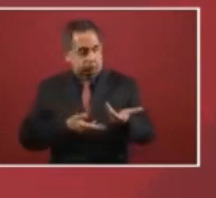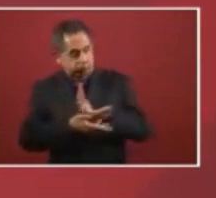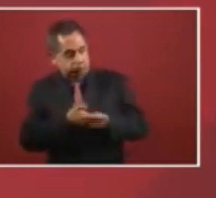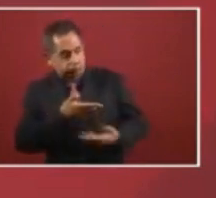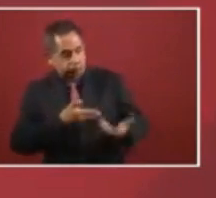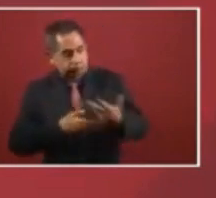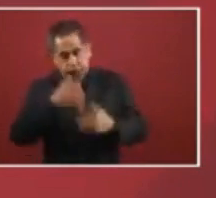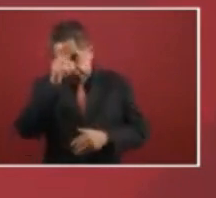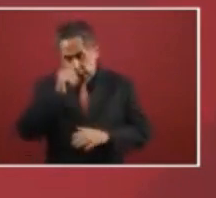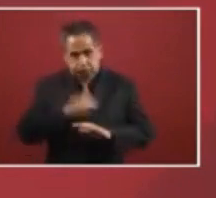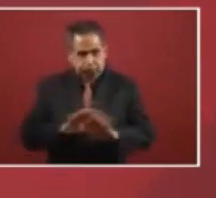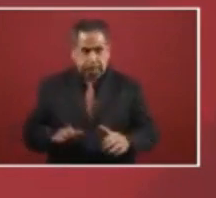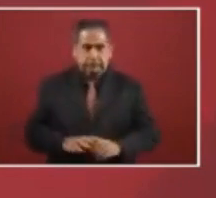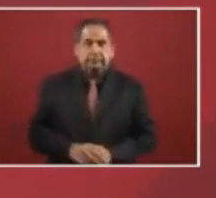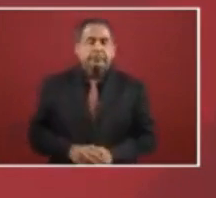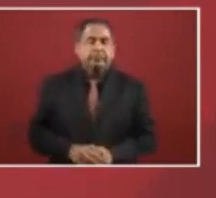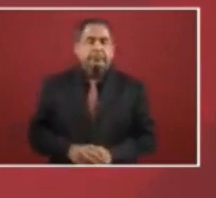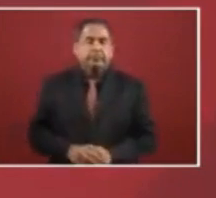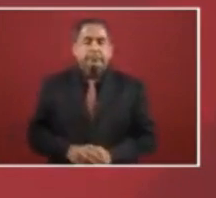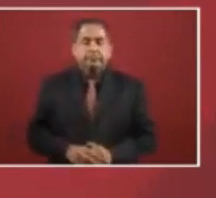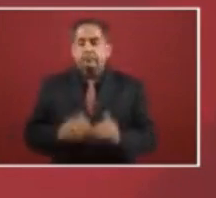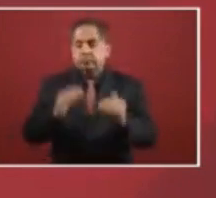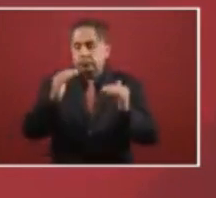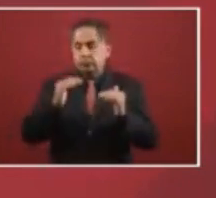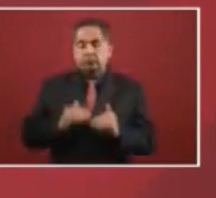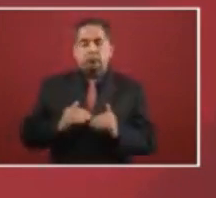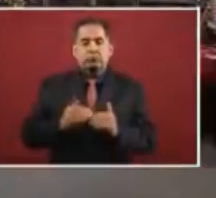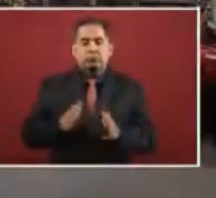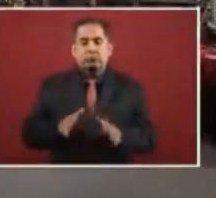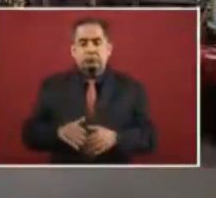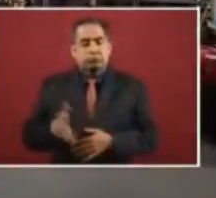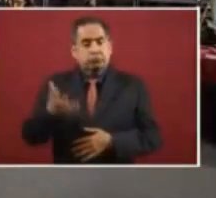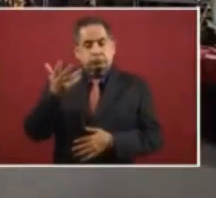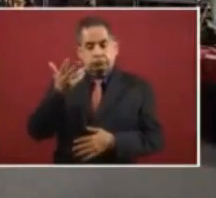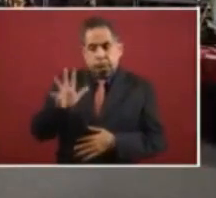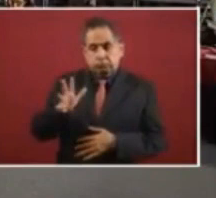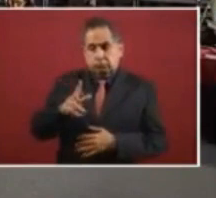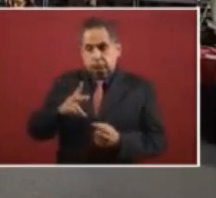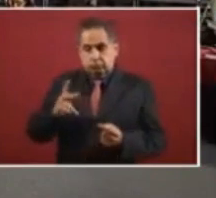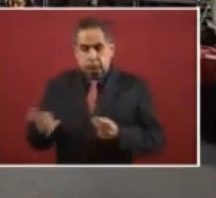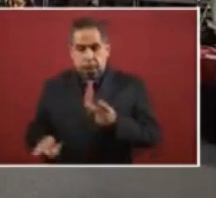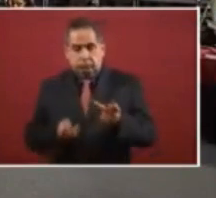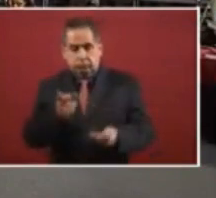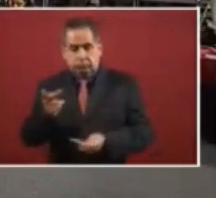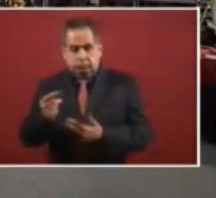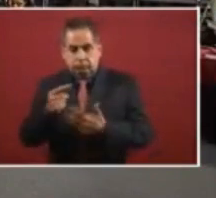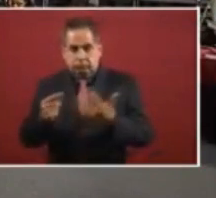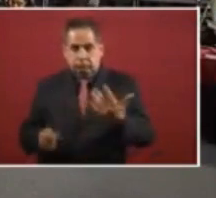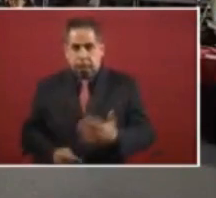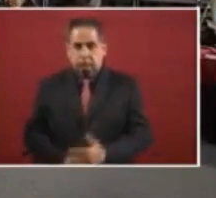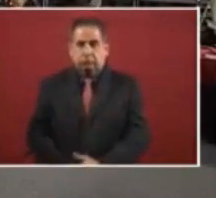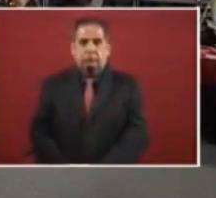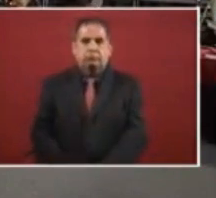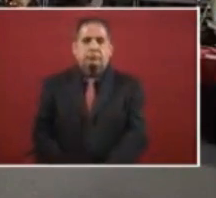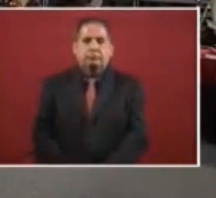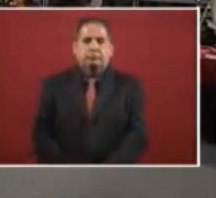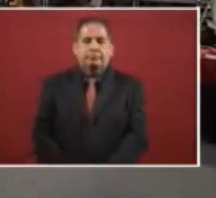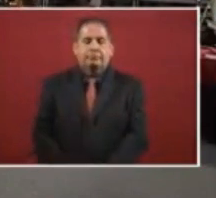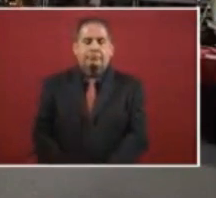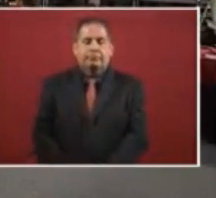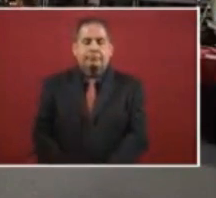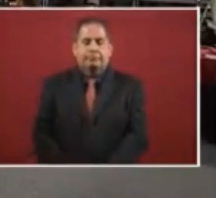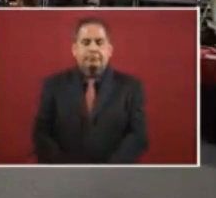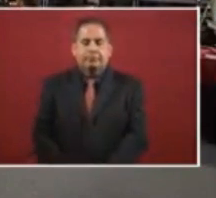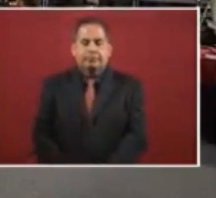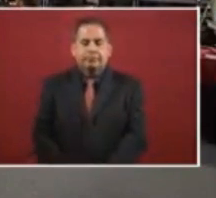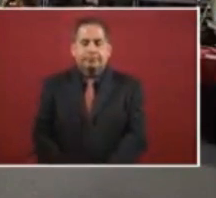to be able to get this negotiation. So we'll go with about 10 questions.